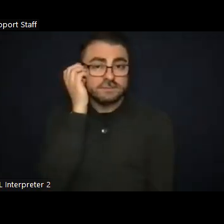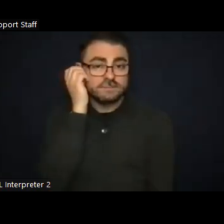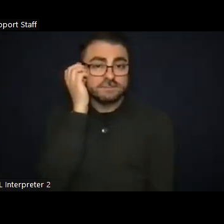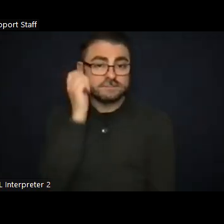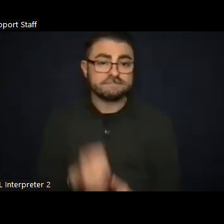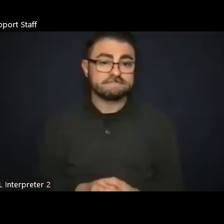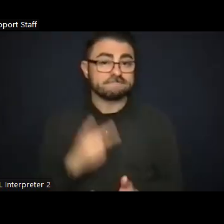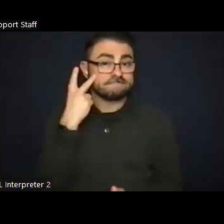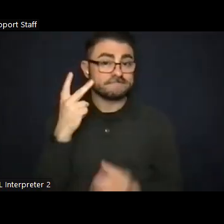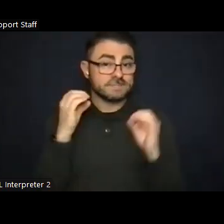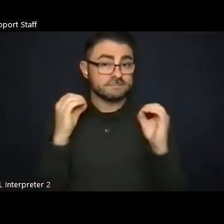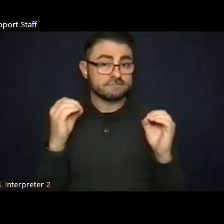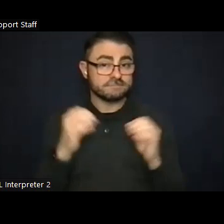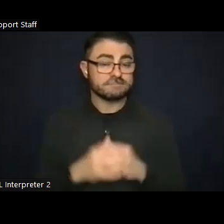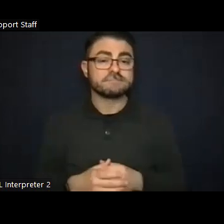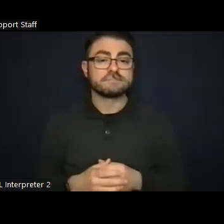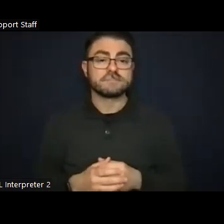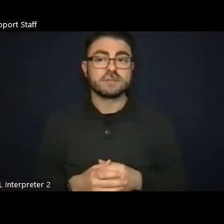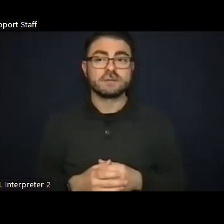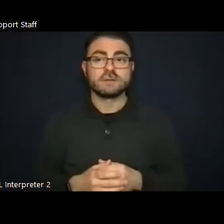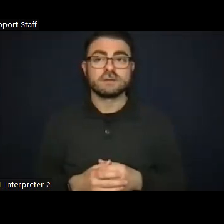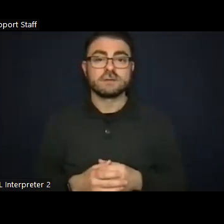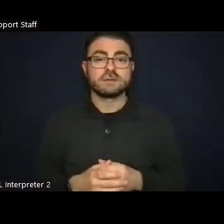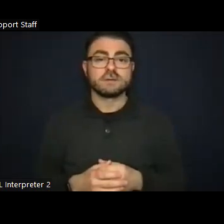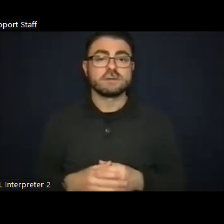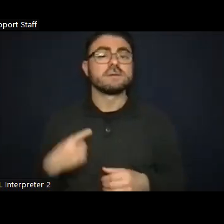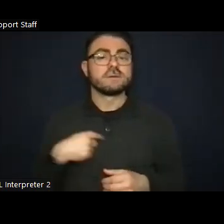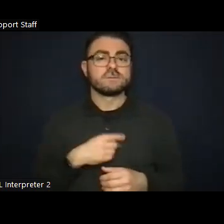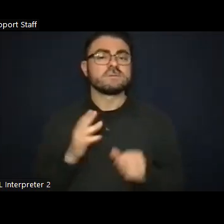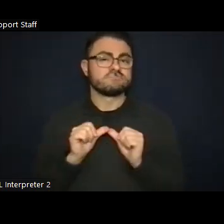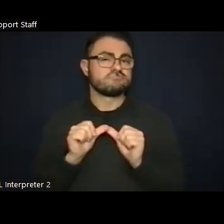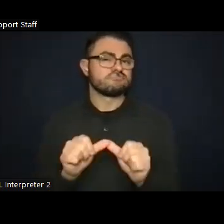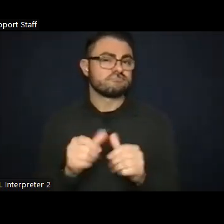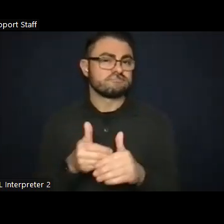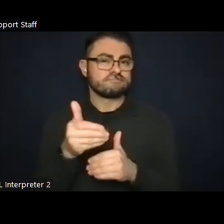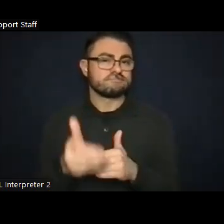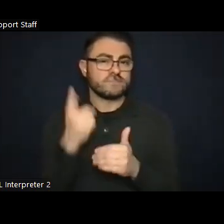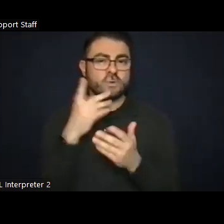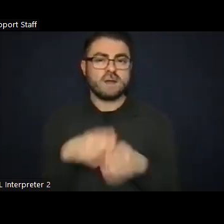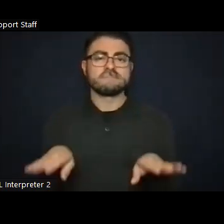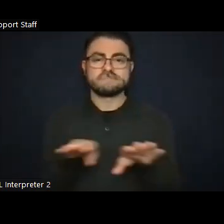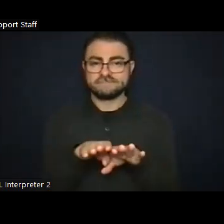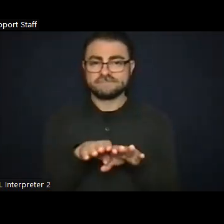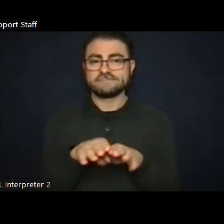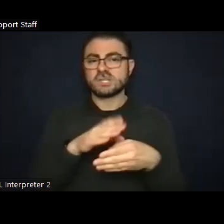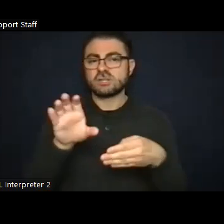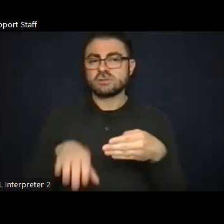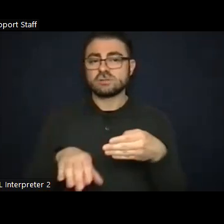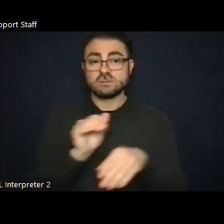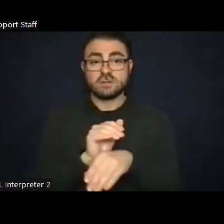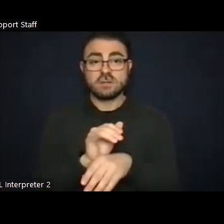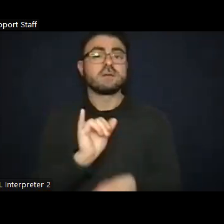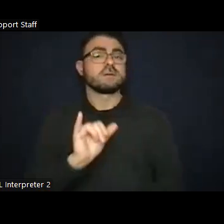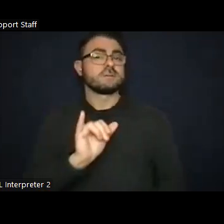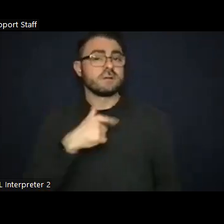Seeing that there are none, we're going to move forward and to our conclusion of tonight's meeting. Oops, I